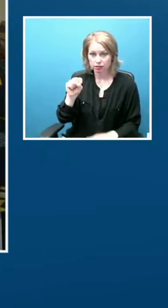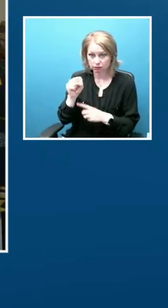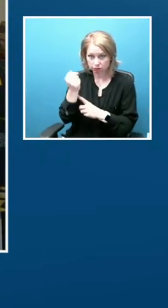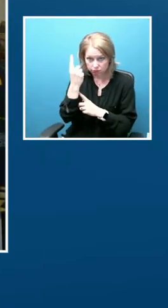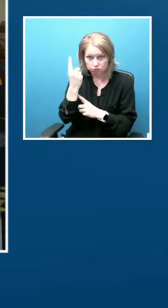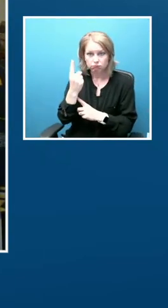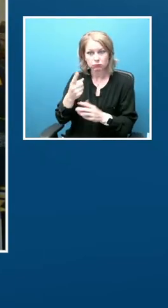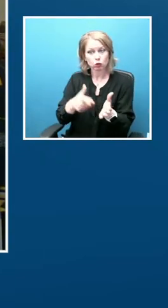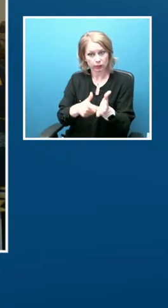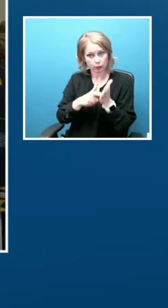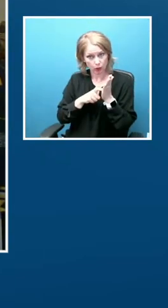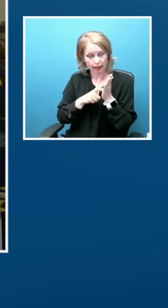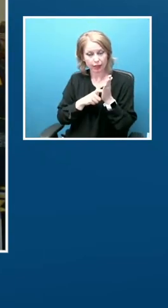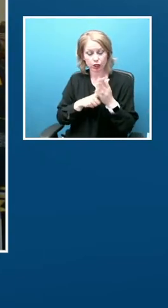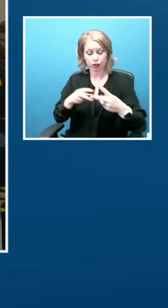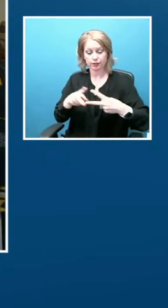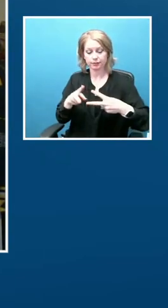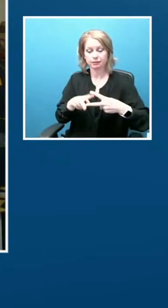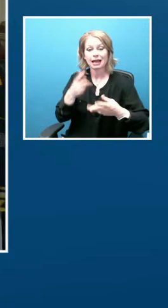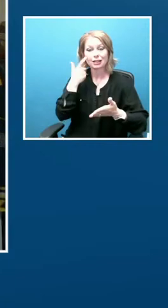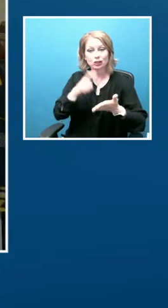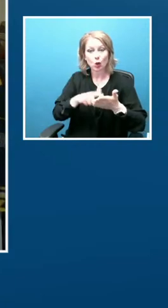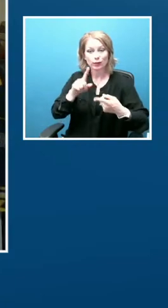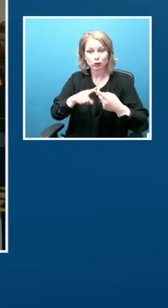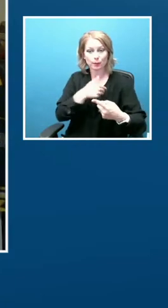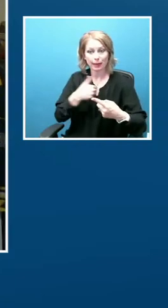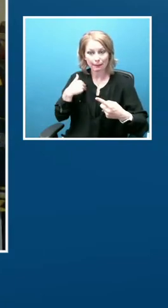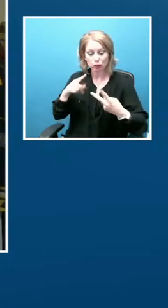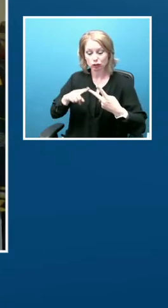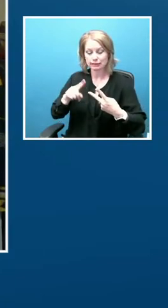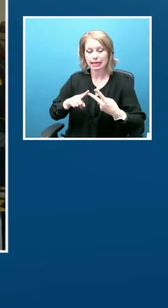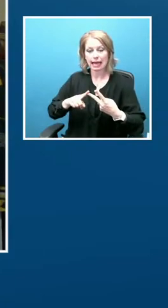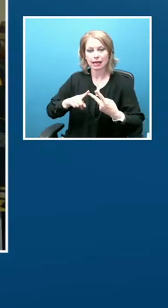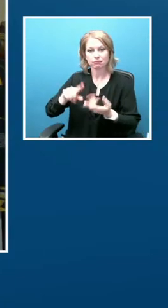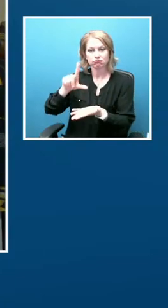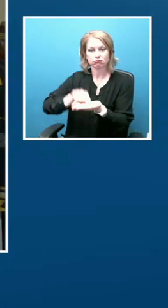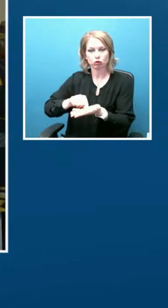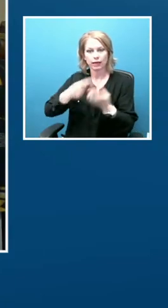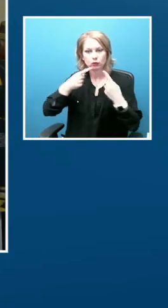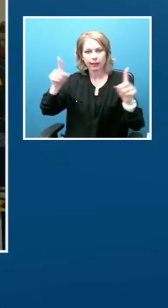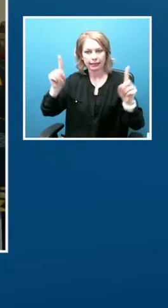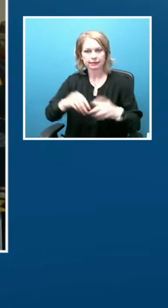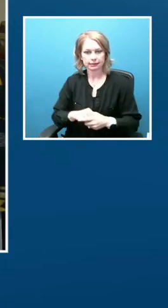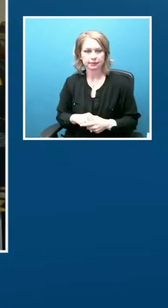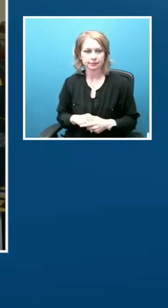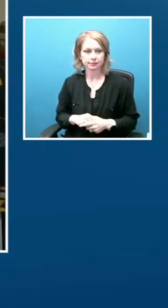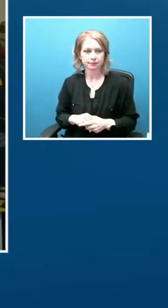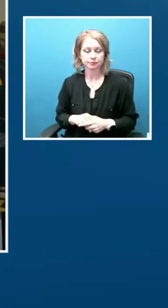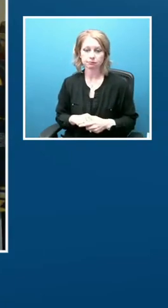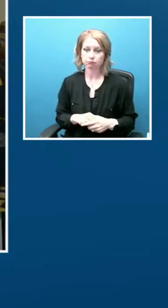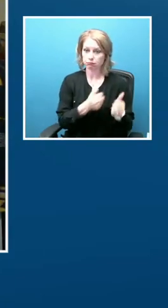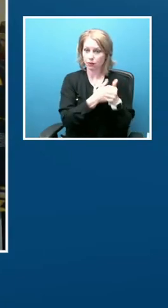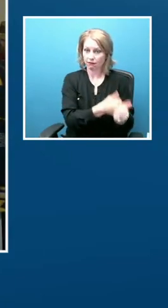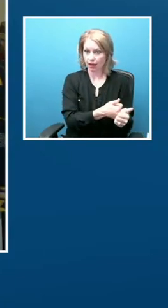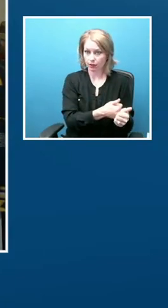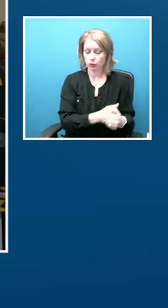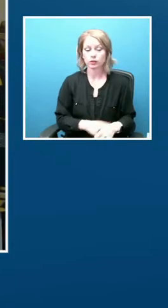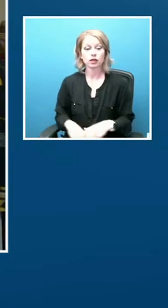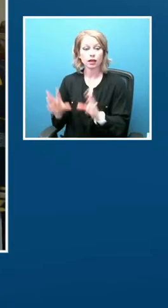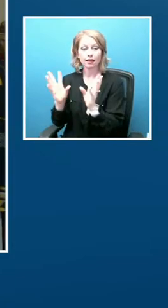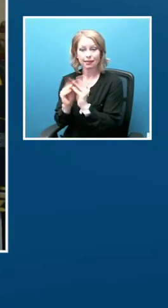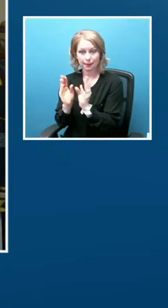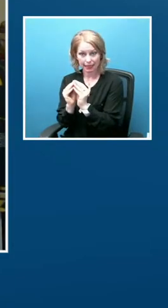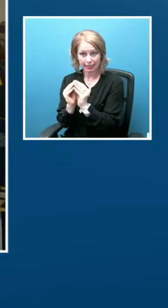and a press release, and we fully complied with these requirements. The meeting of the West Virginia Democratic